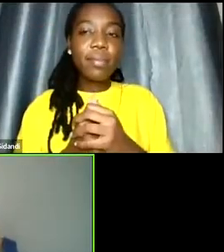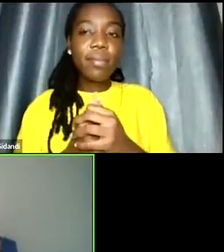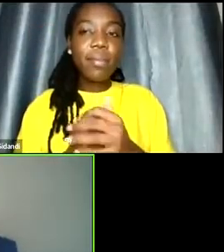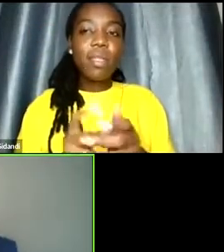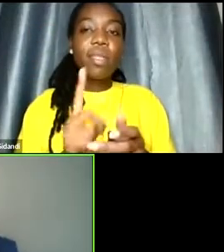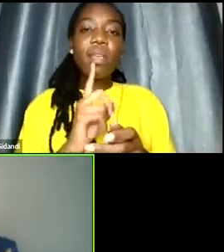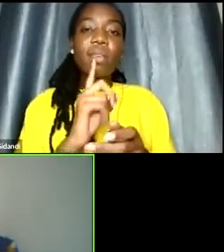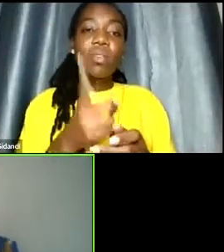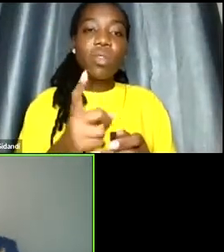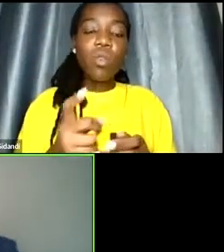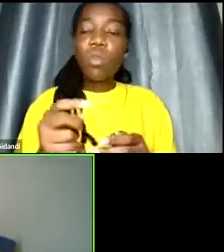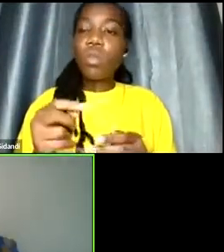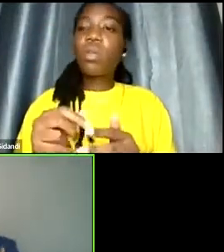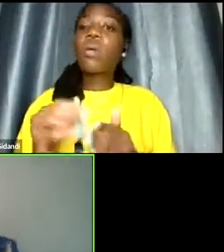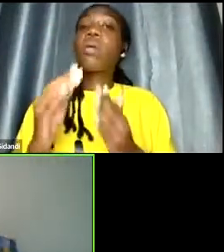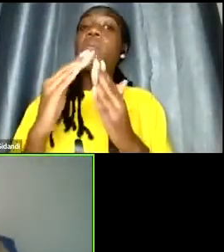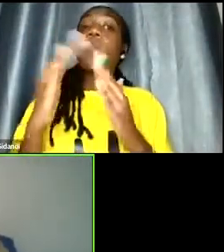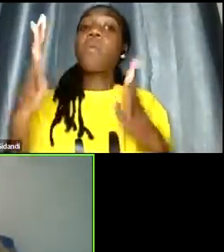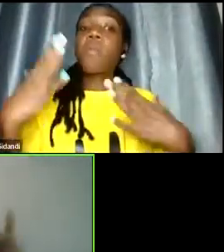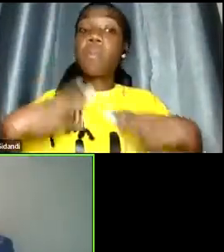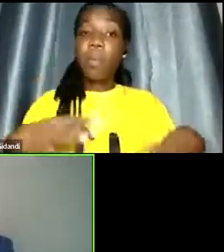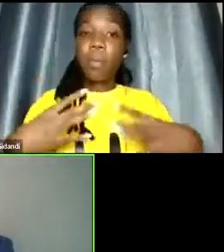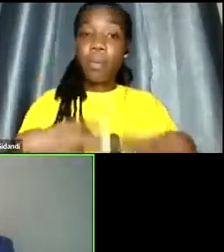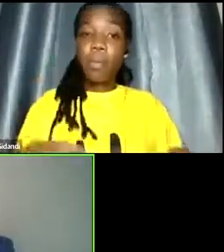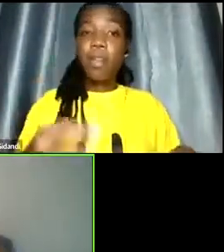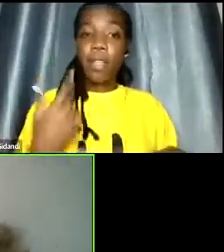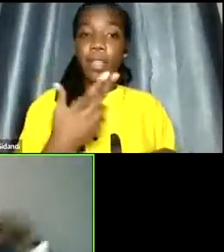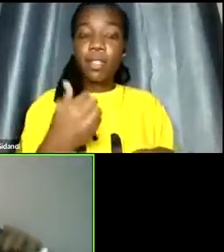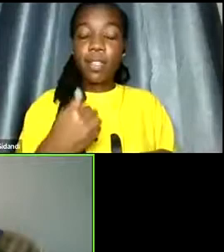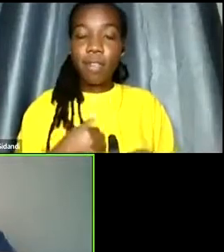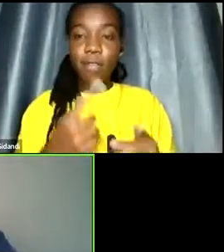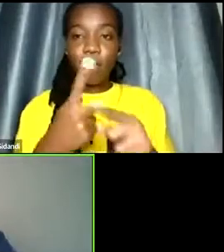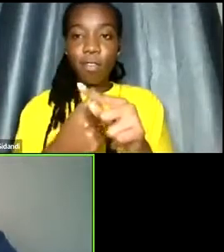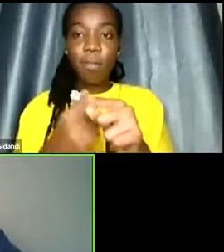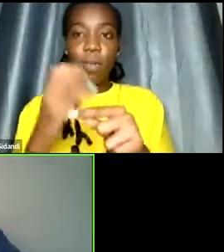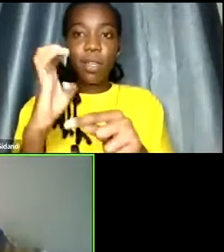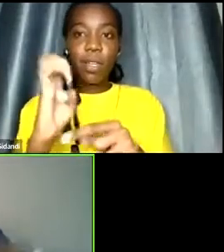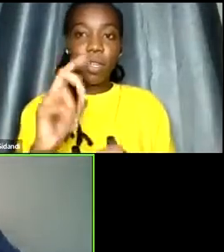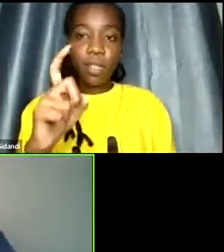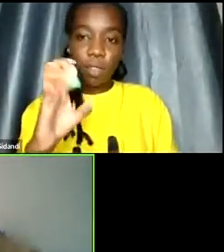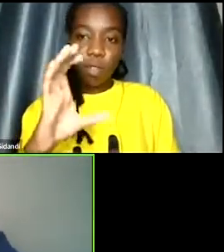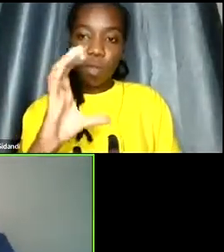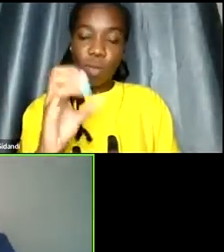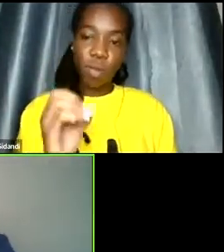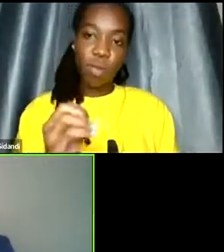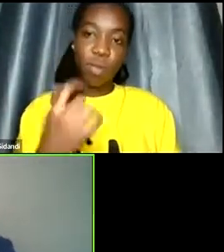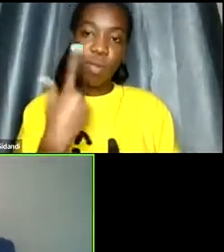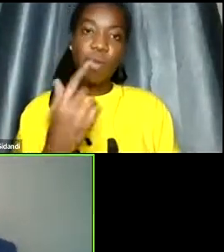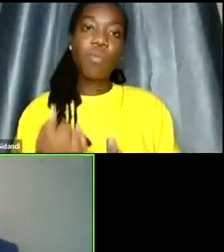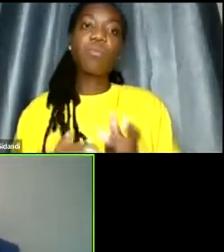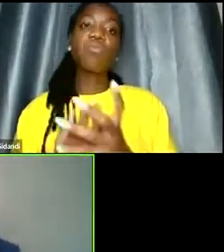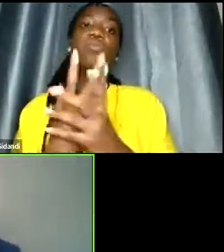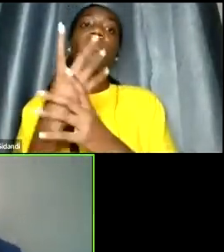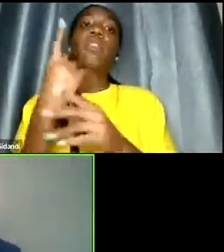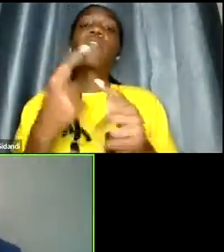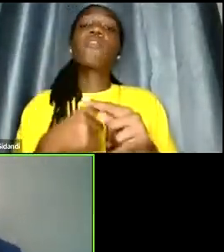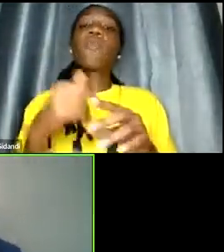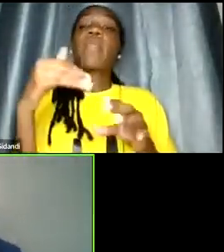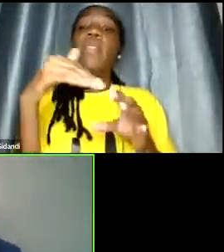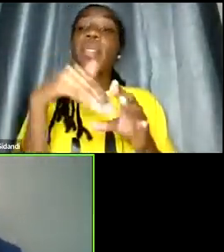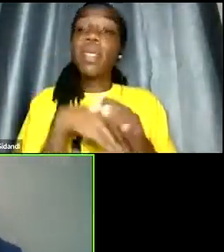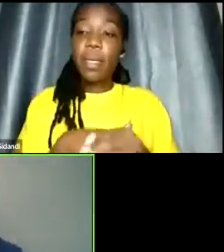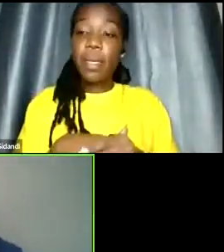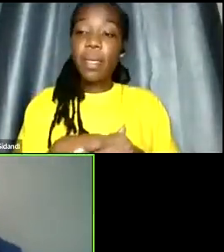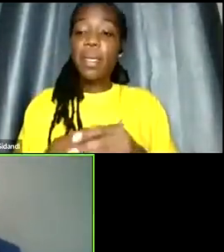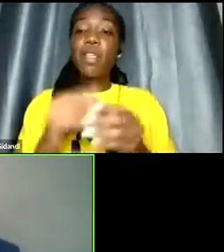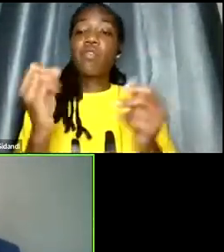the more people you have on Exco who are homegrown, who are raised from within, the stronger your chances of